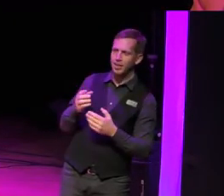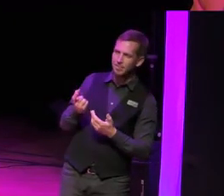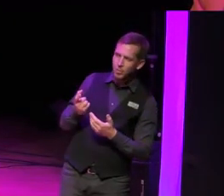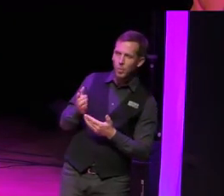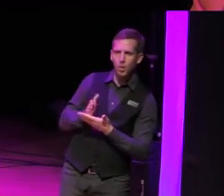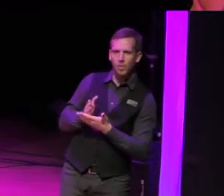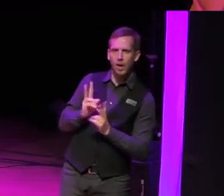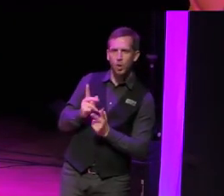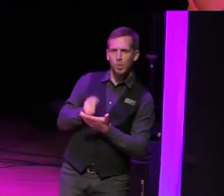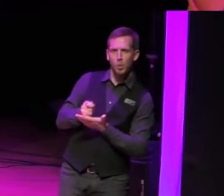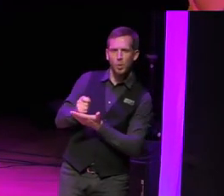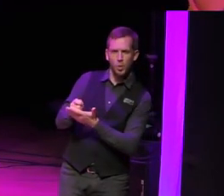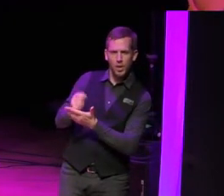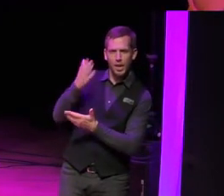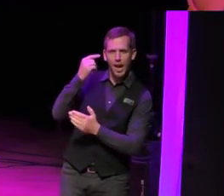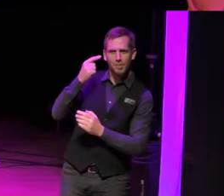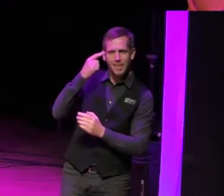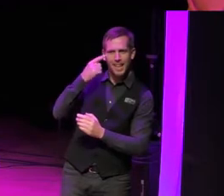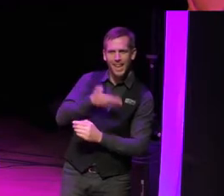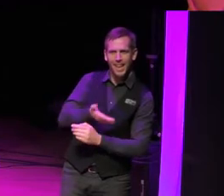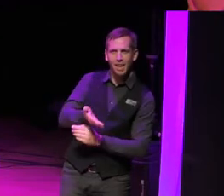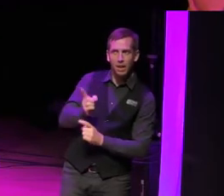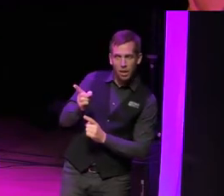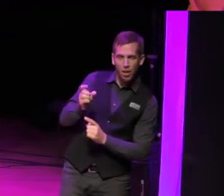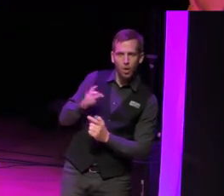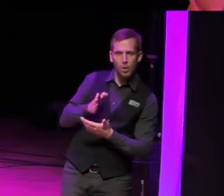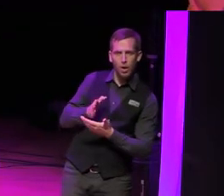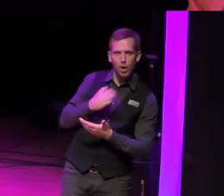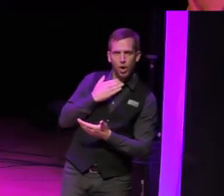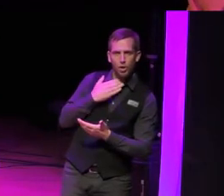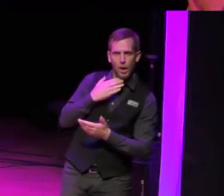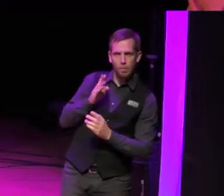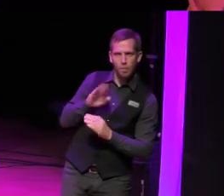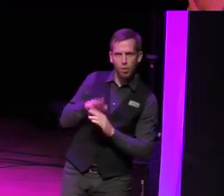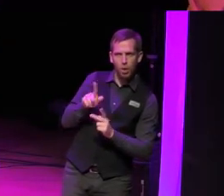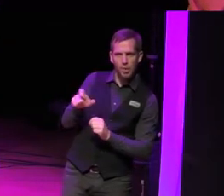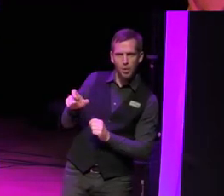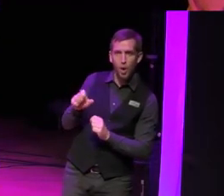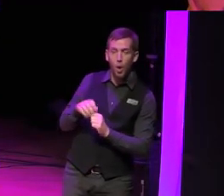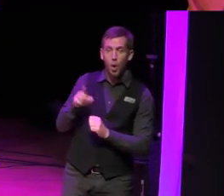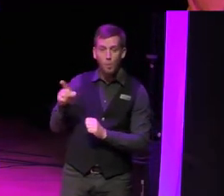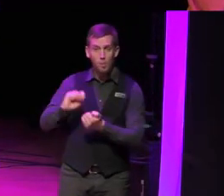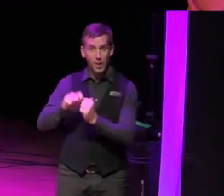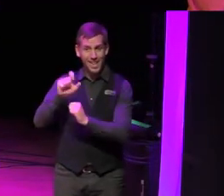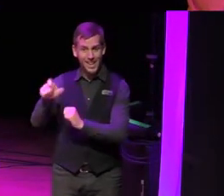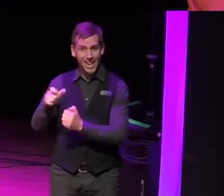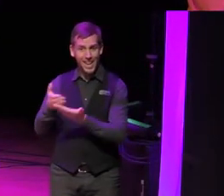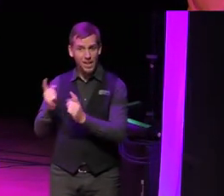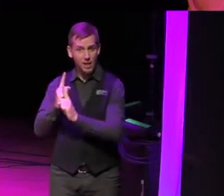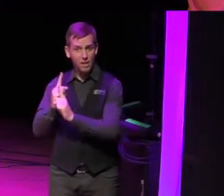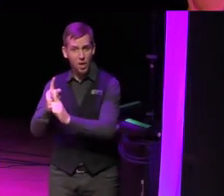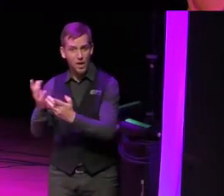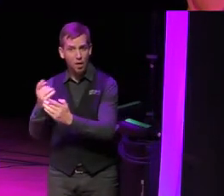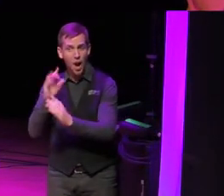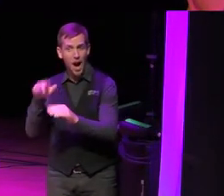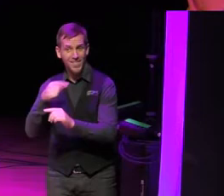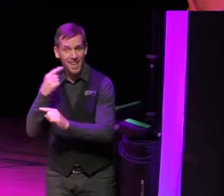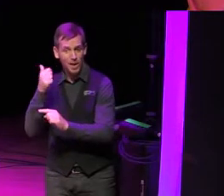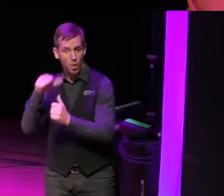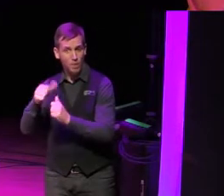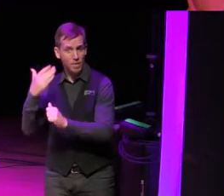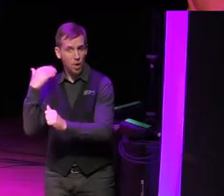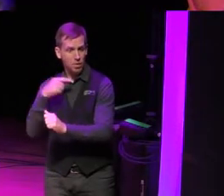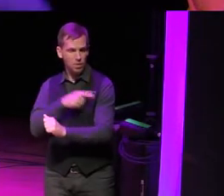in parliament when it comes to legislation. If they don't follow what they have said, you will not vote for them the next time. So, and